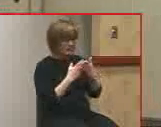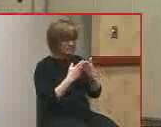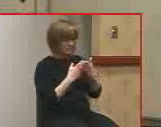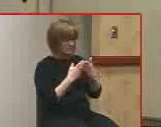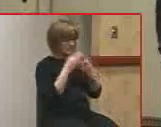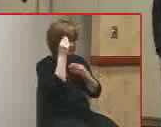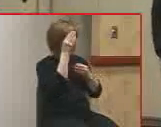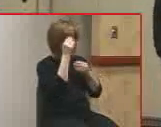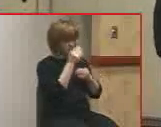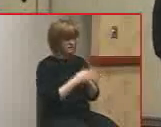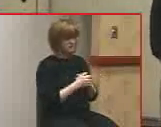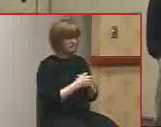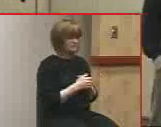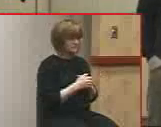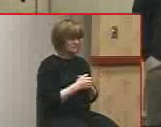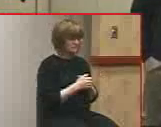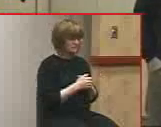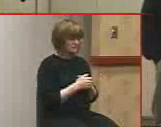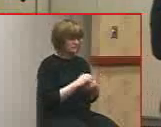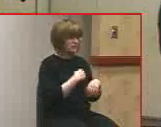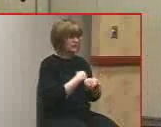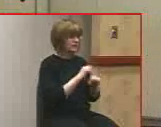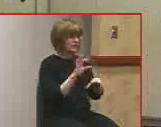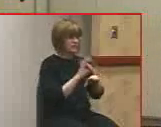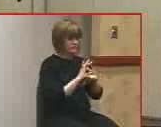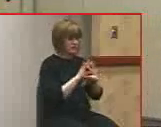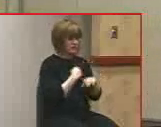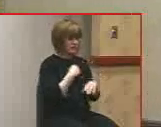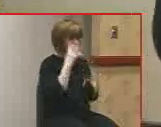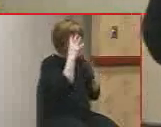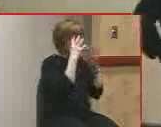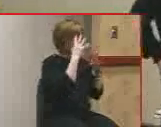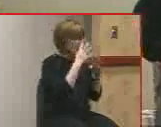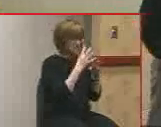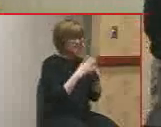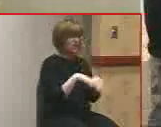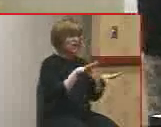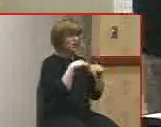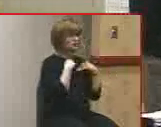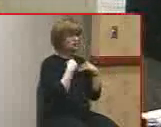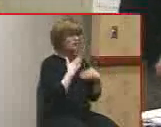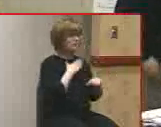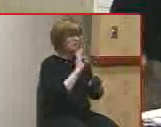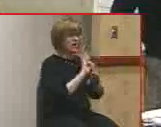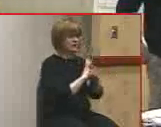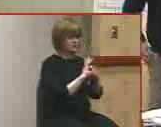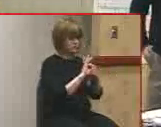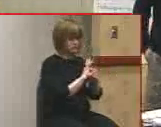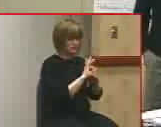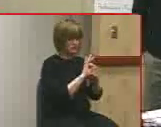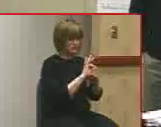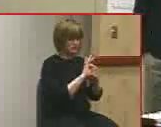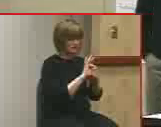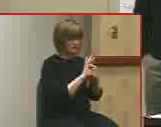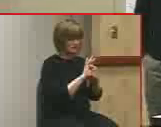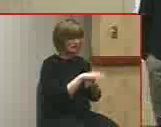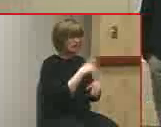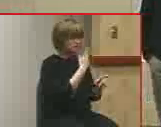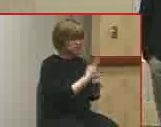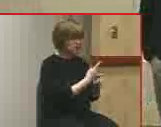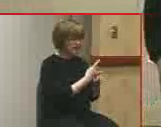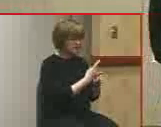him. So I've just made one up. Let's again assume that my function is the correct one.